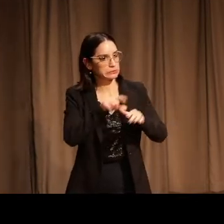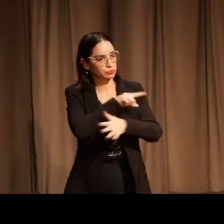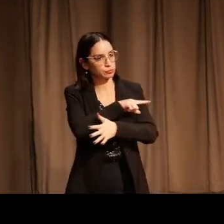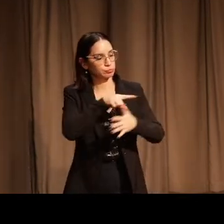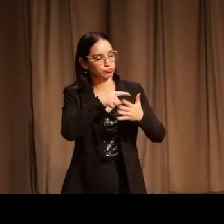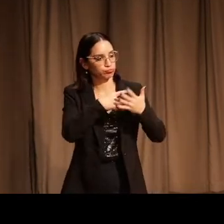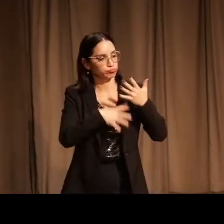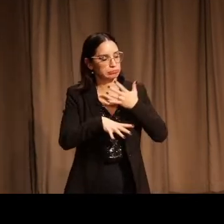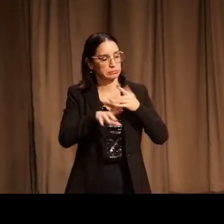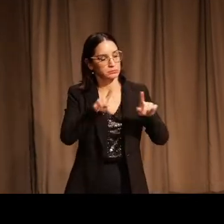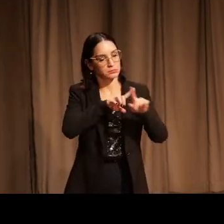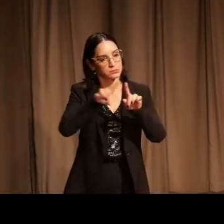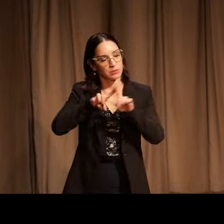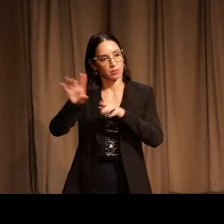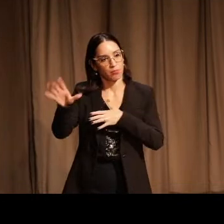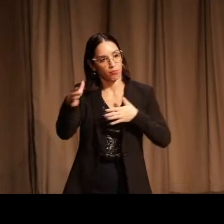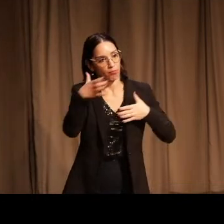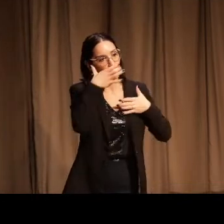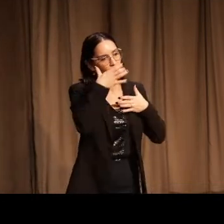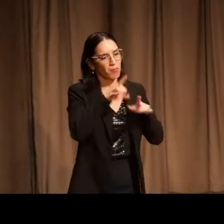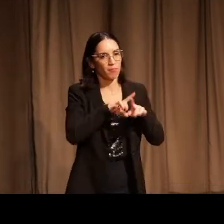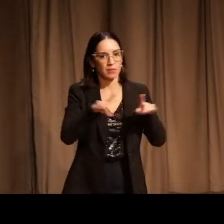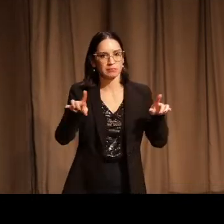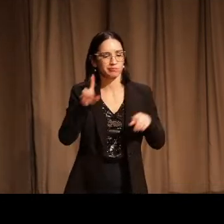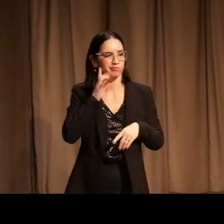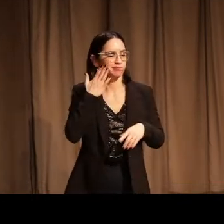and I don't know,